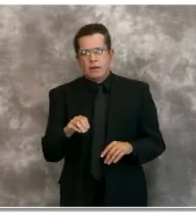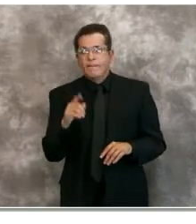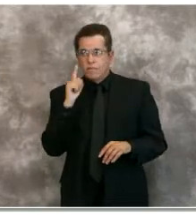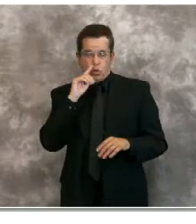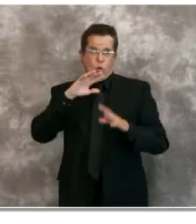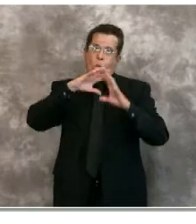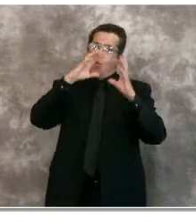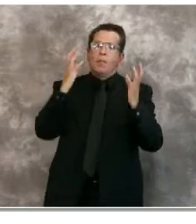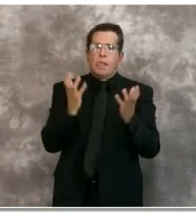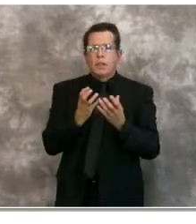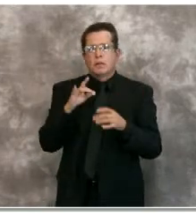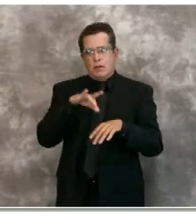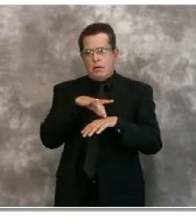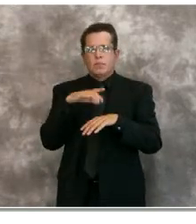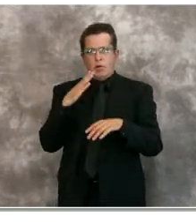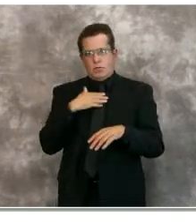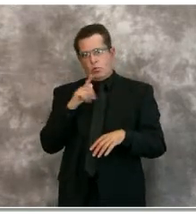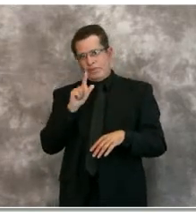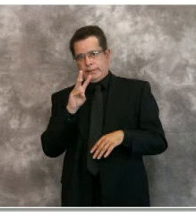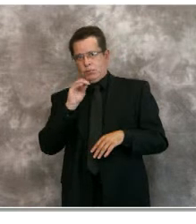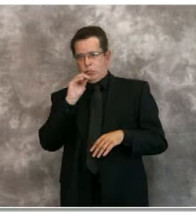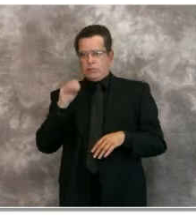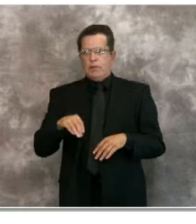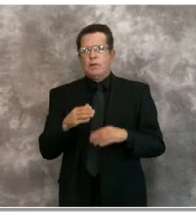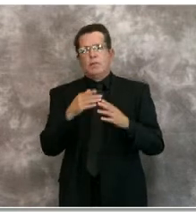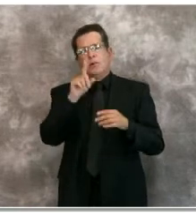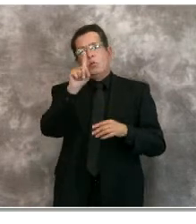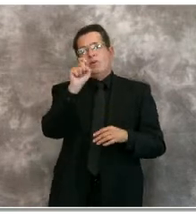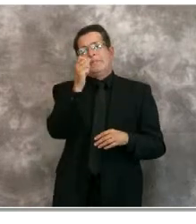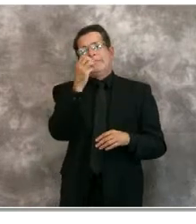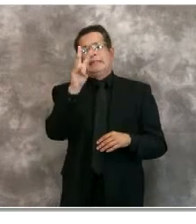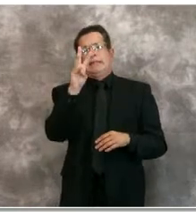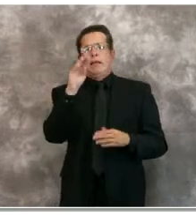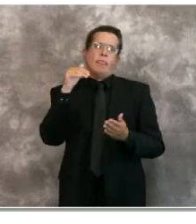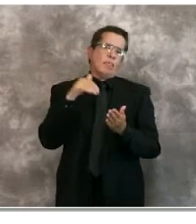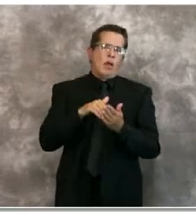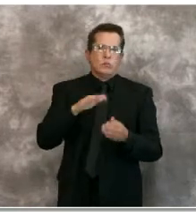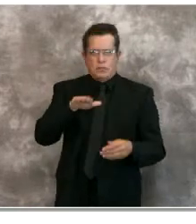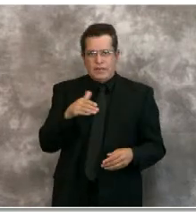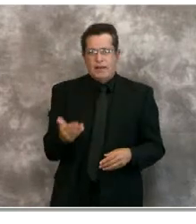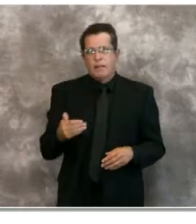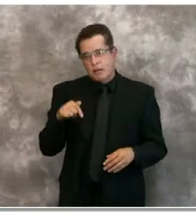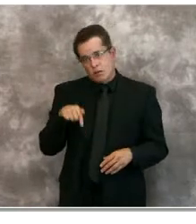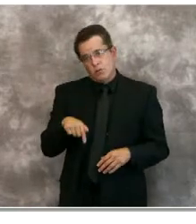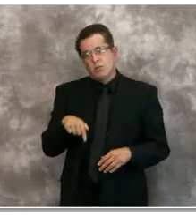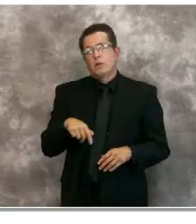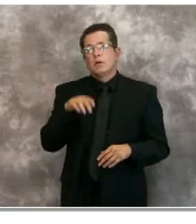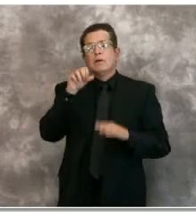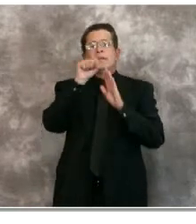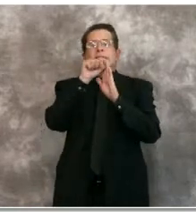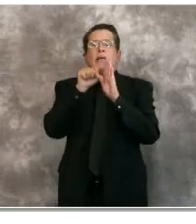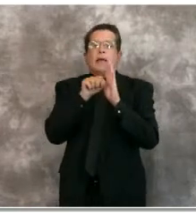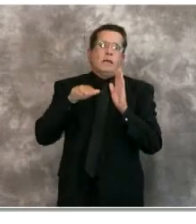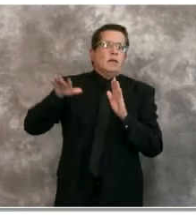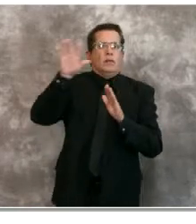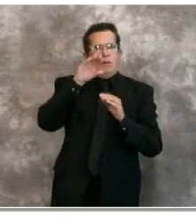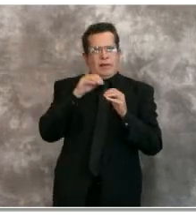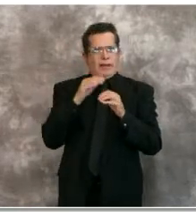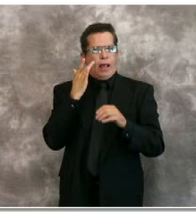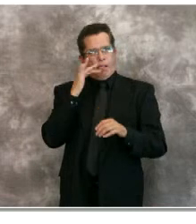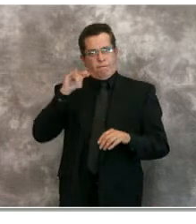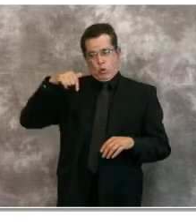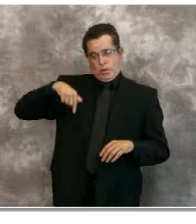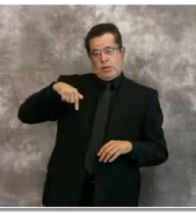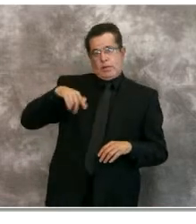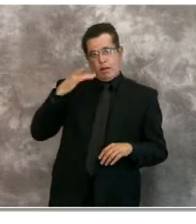number, and this includes almost 116,000 deaths. Statewide, California is reporting over